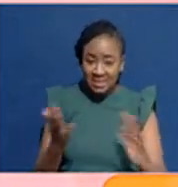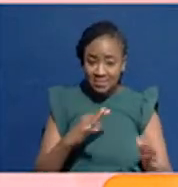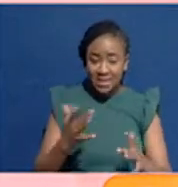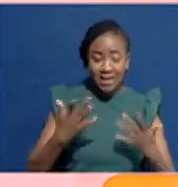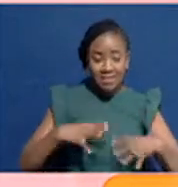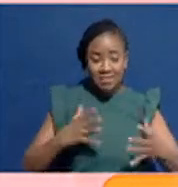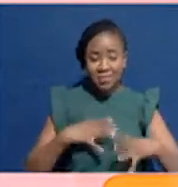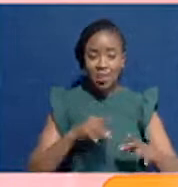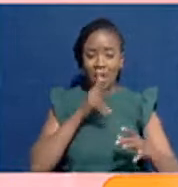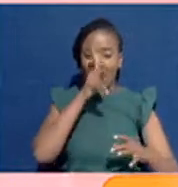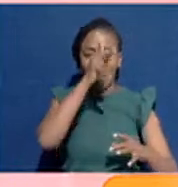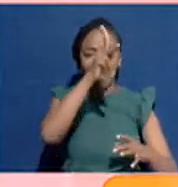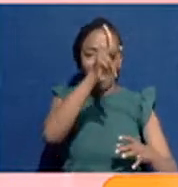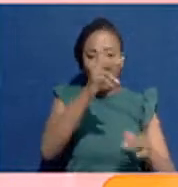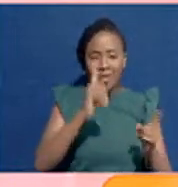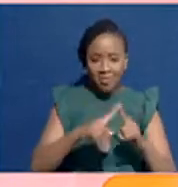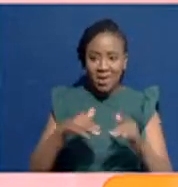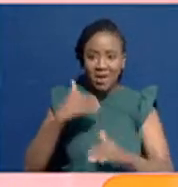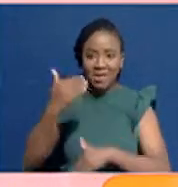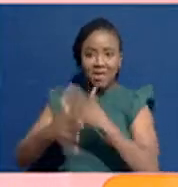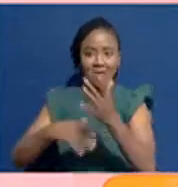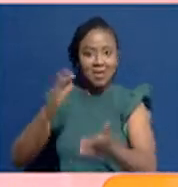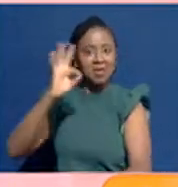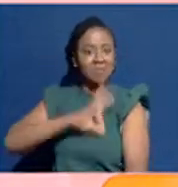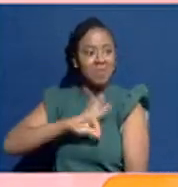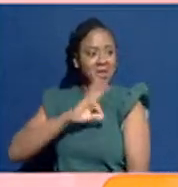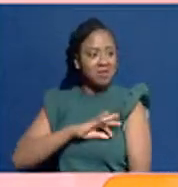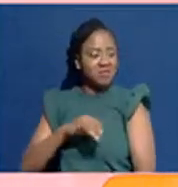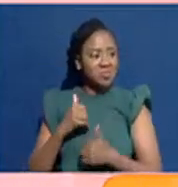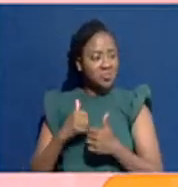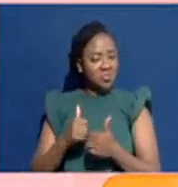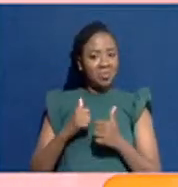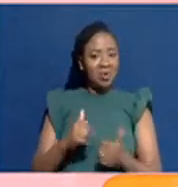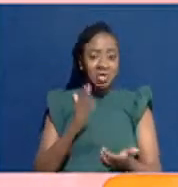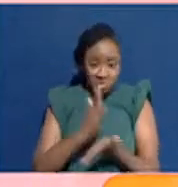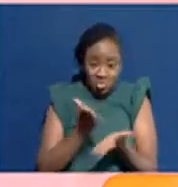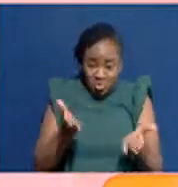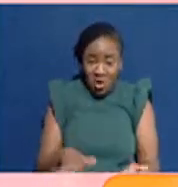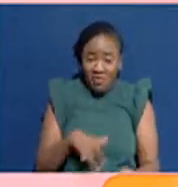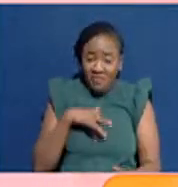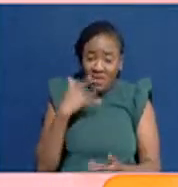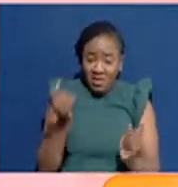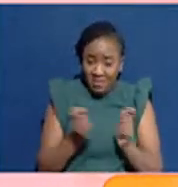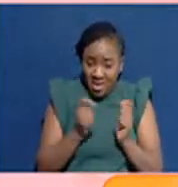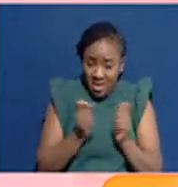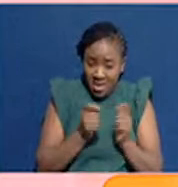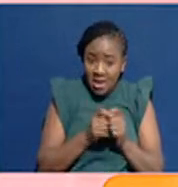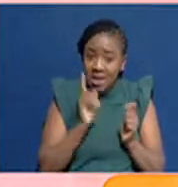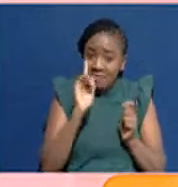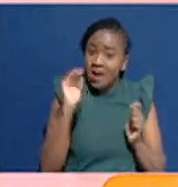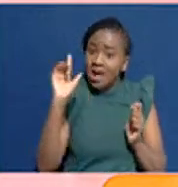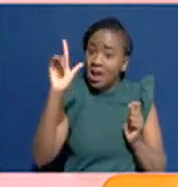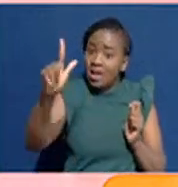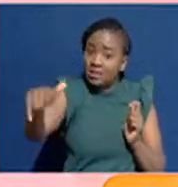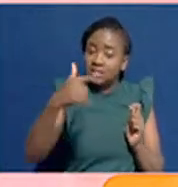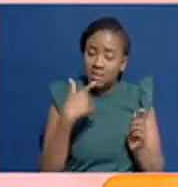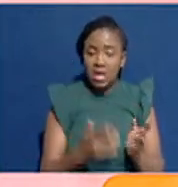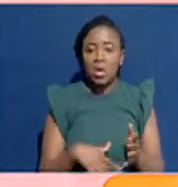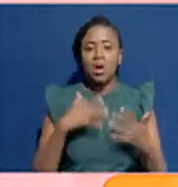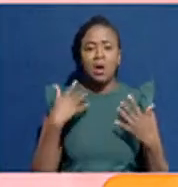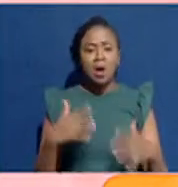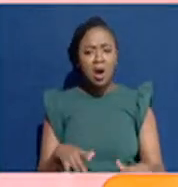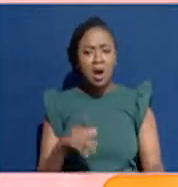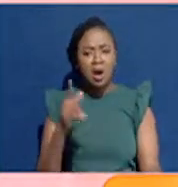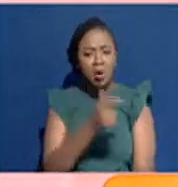sowing and there is time for leaping. When you are sowing now, it may feel painful, but there is a day you will say, now I have a better service in a